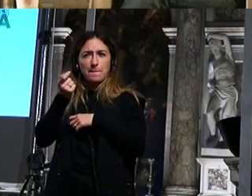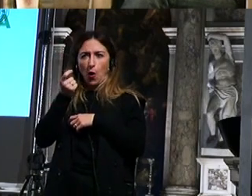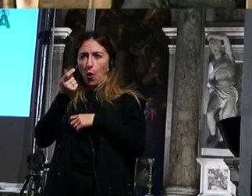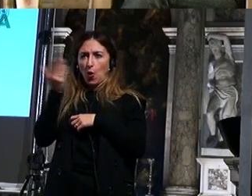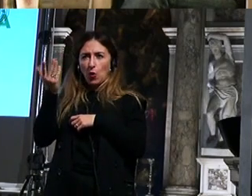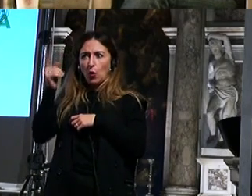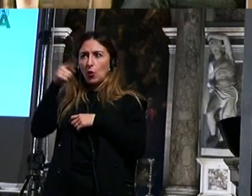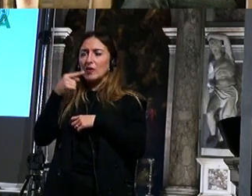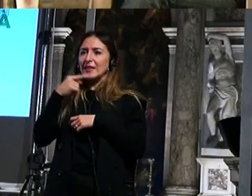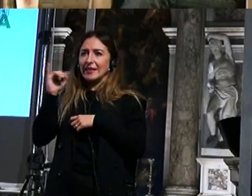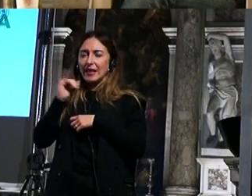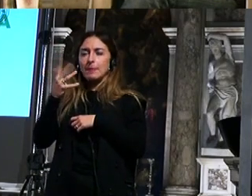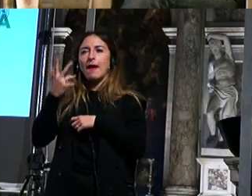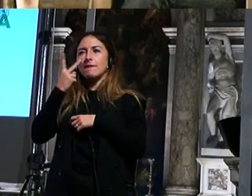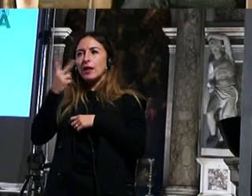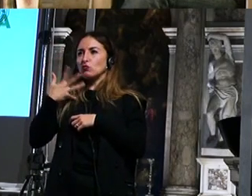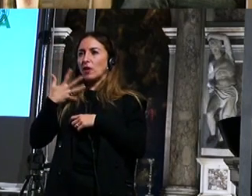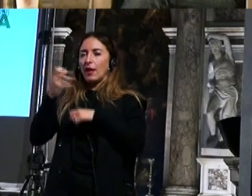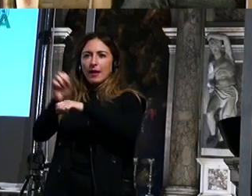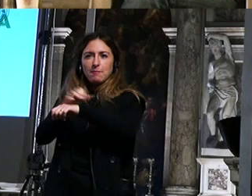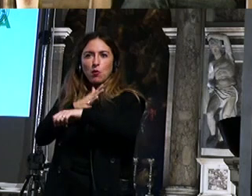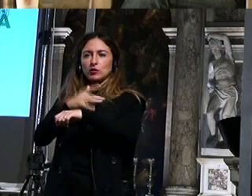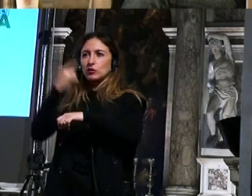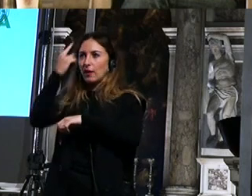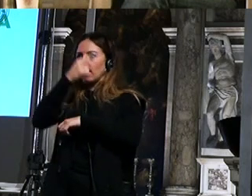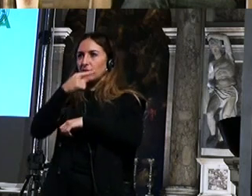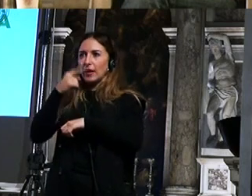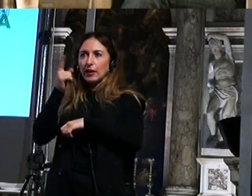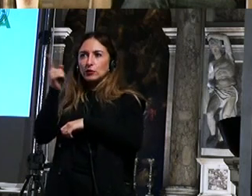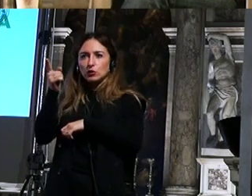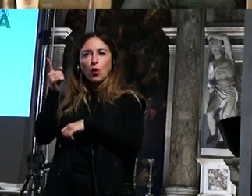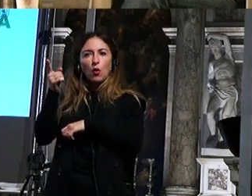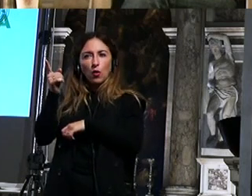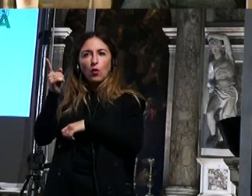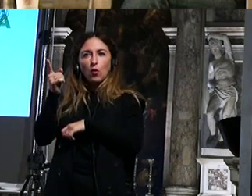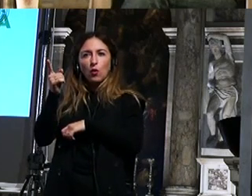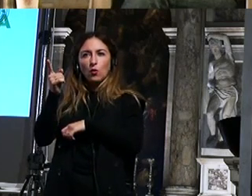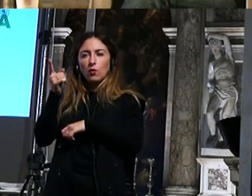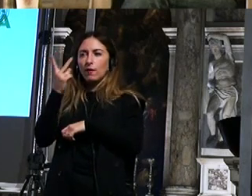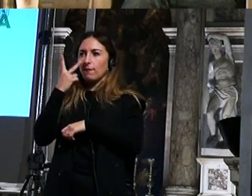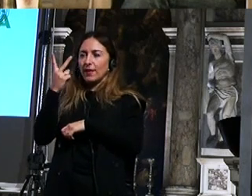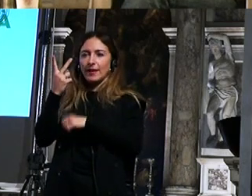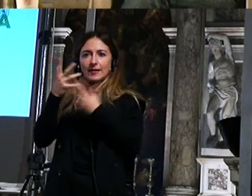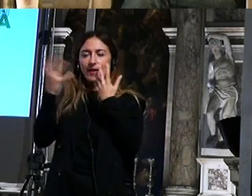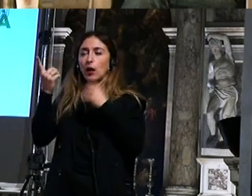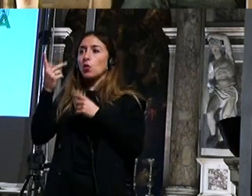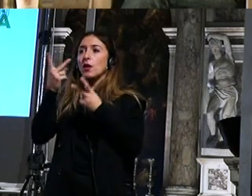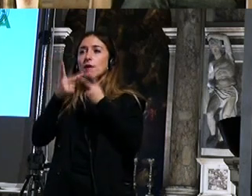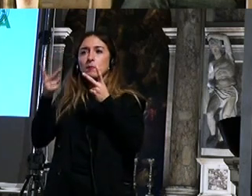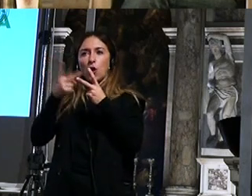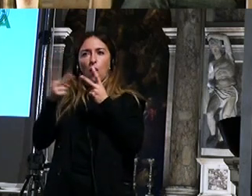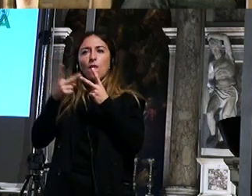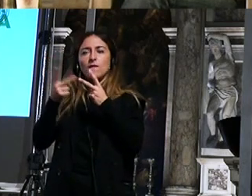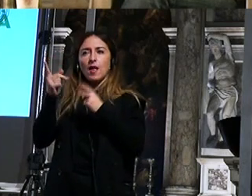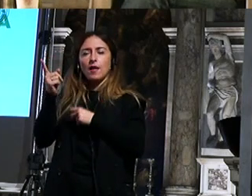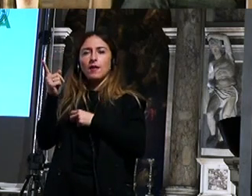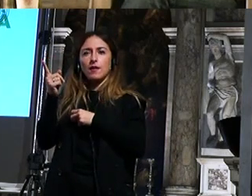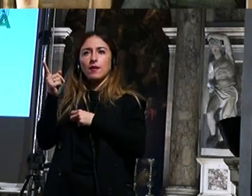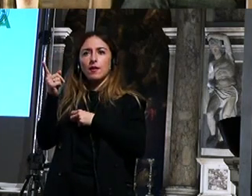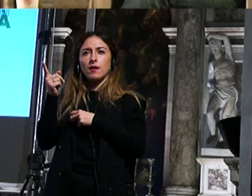place. He's looking to kill himself. He's buried his grave in the dry hills outside of